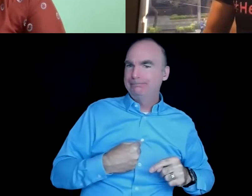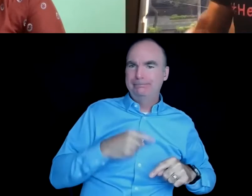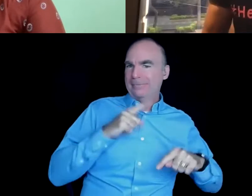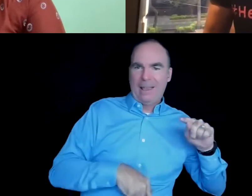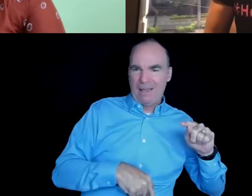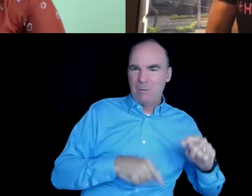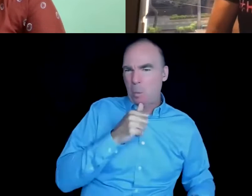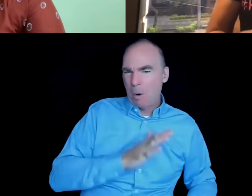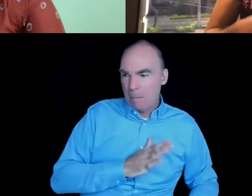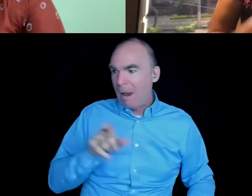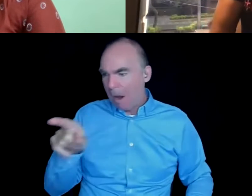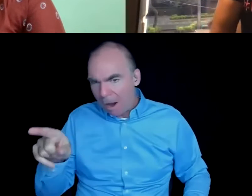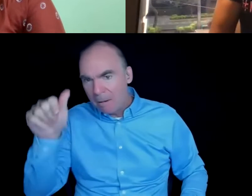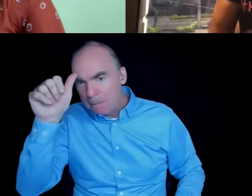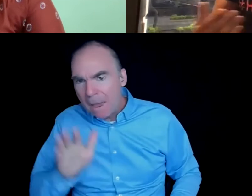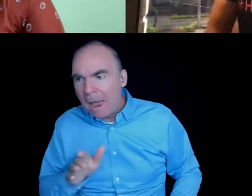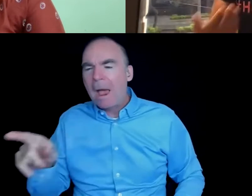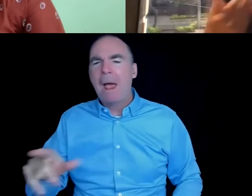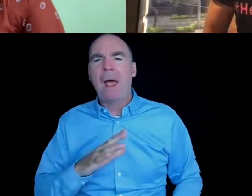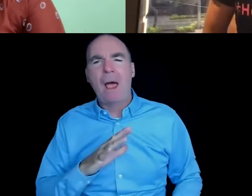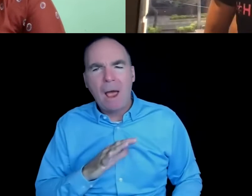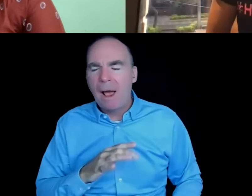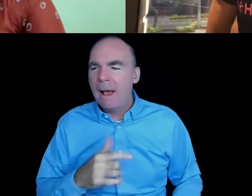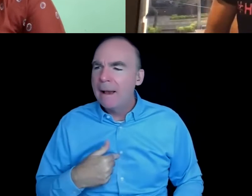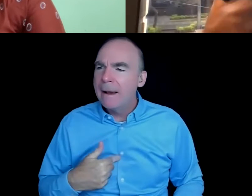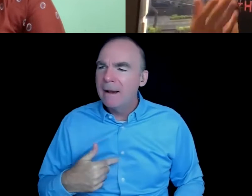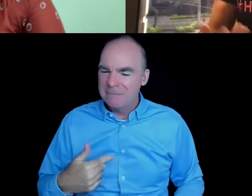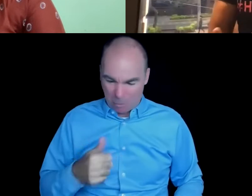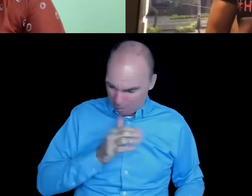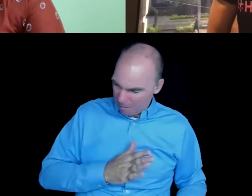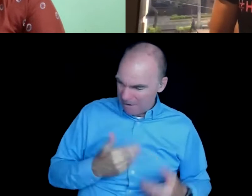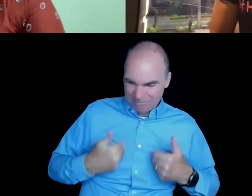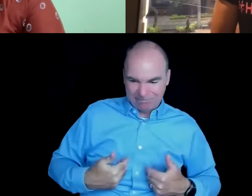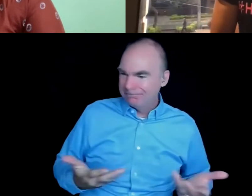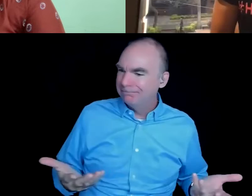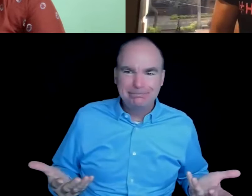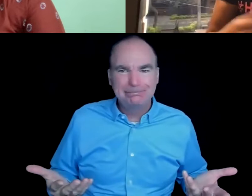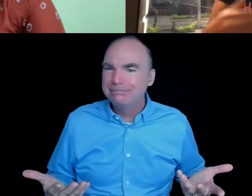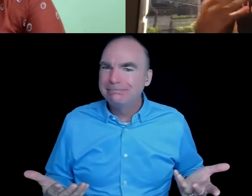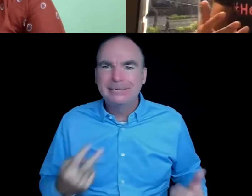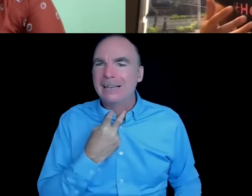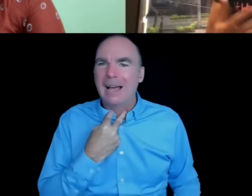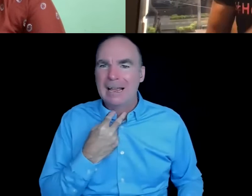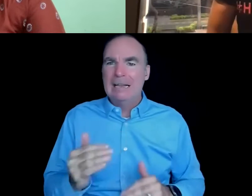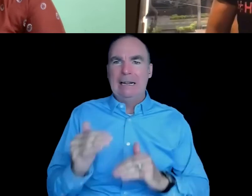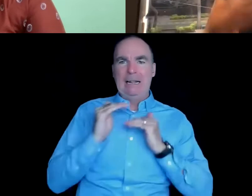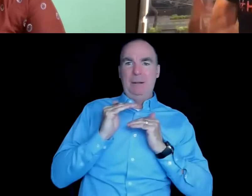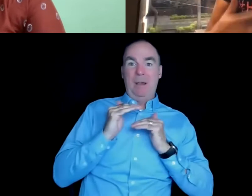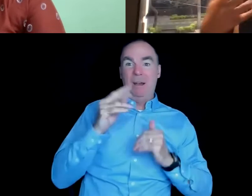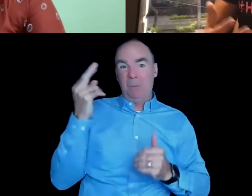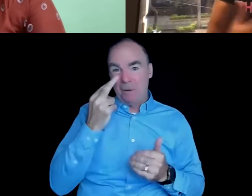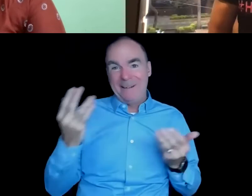your gender or because of your sex. But because I am a woman, I can do anything of that because of the culture and